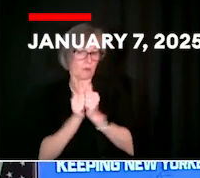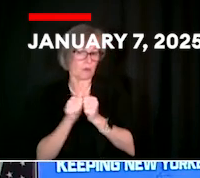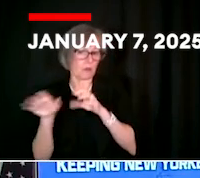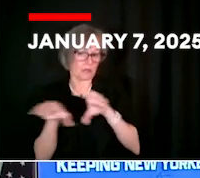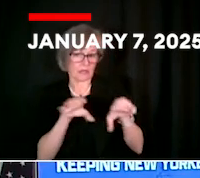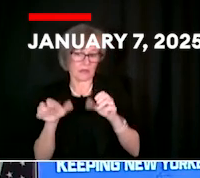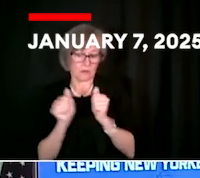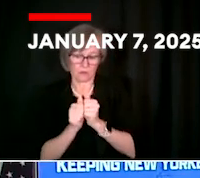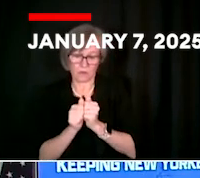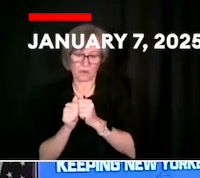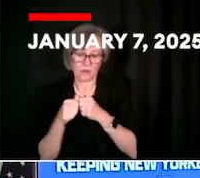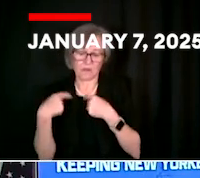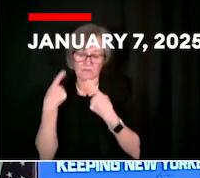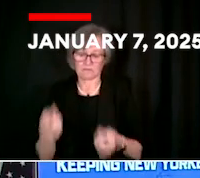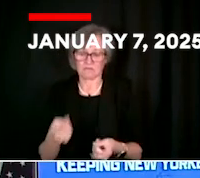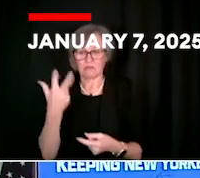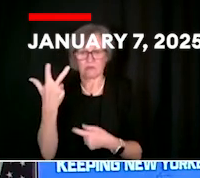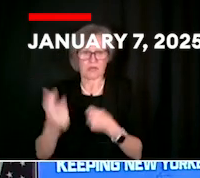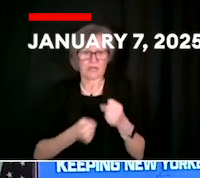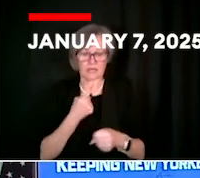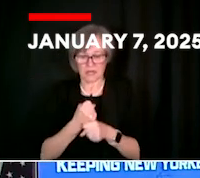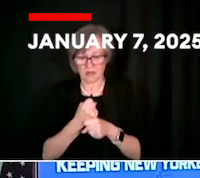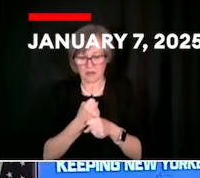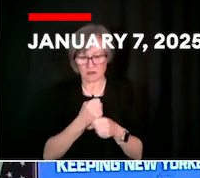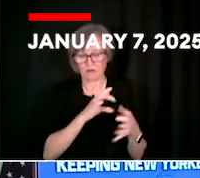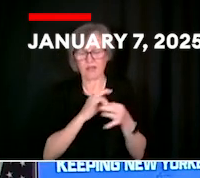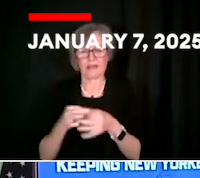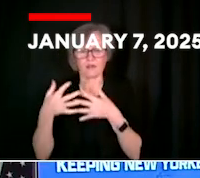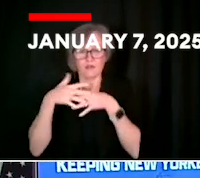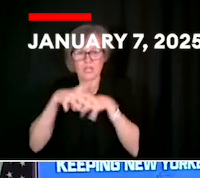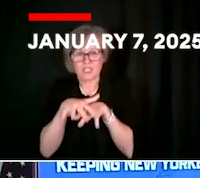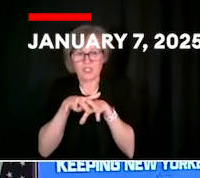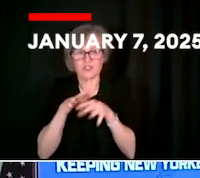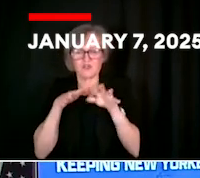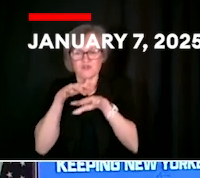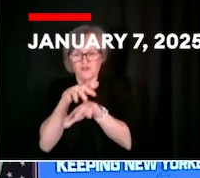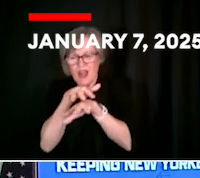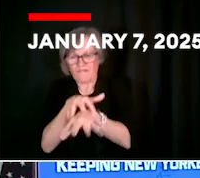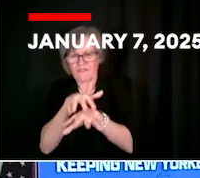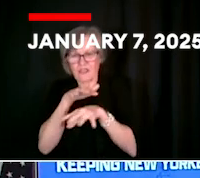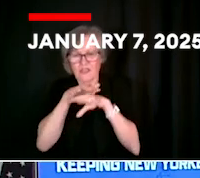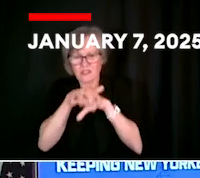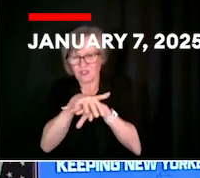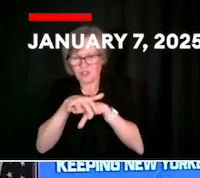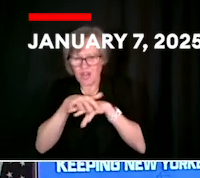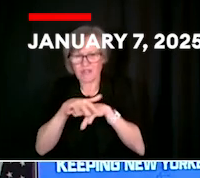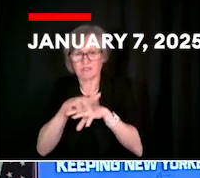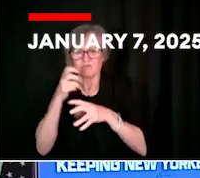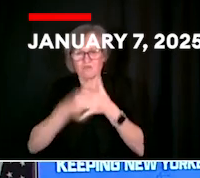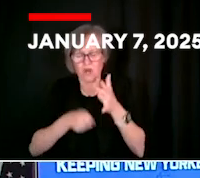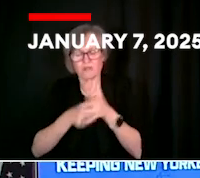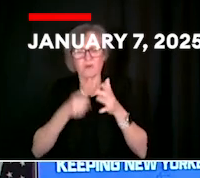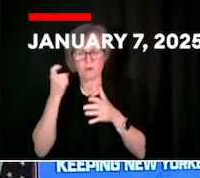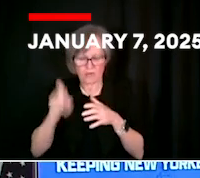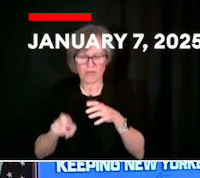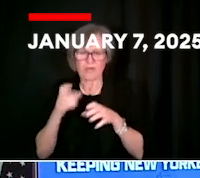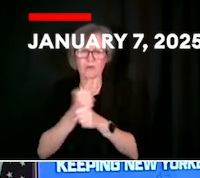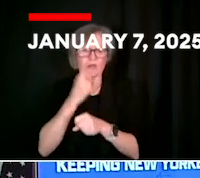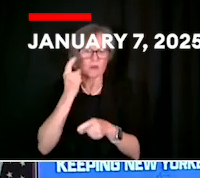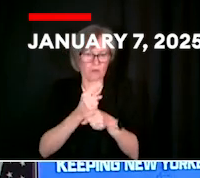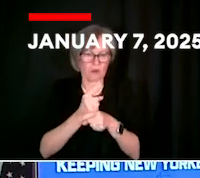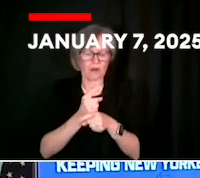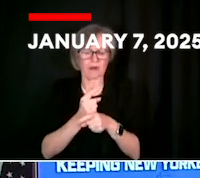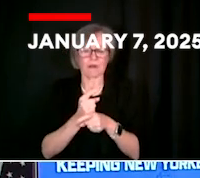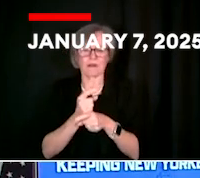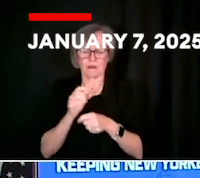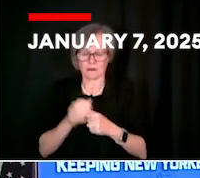the last 3 years? And then building on that with congestion pricing, you've repeatedly said we need to get this right. We need to have, however it is,